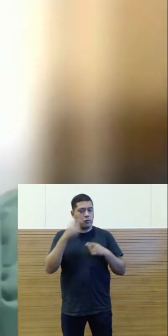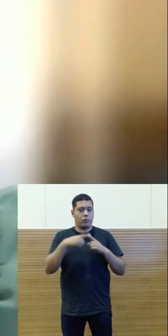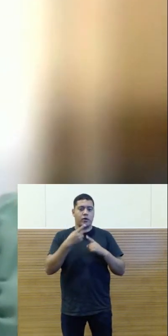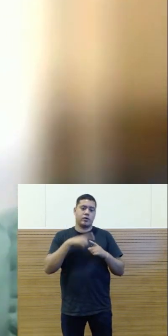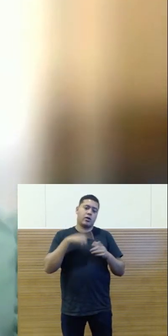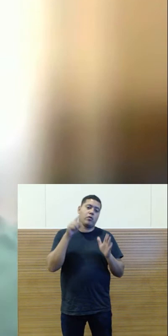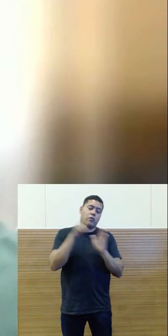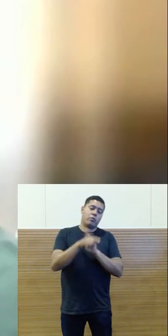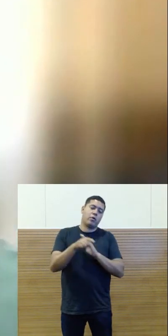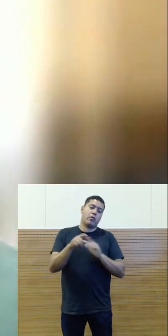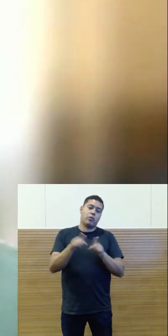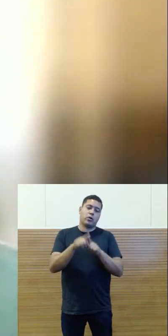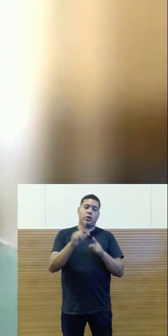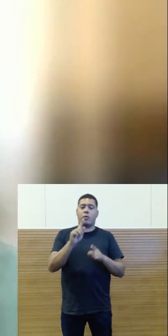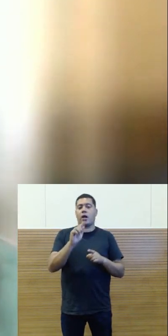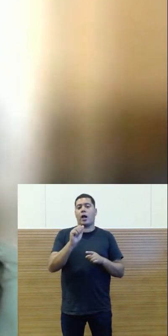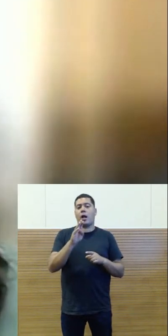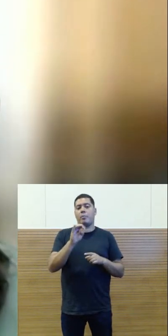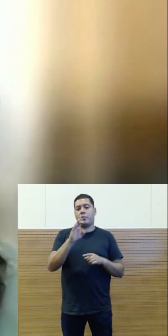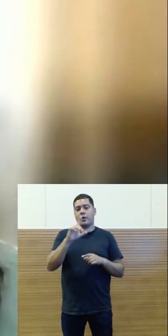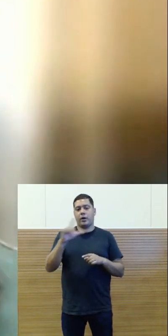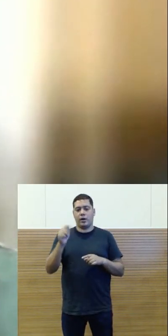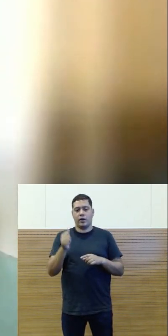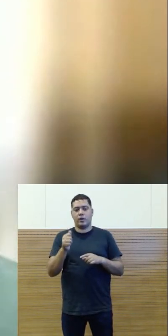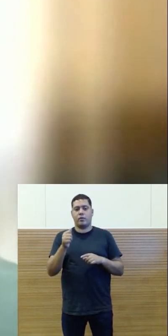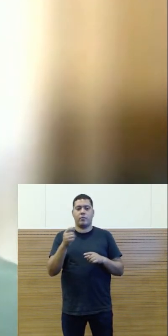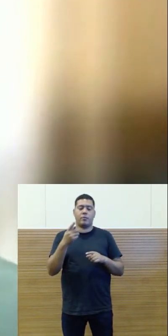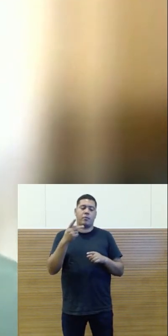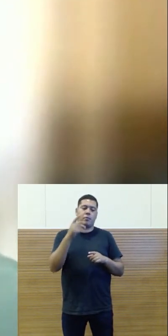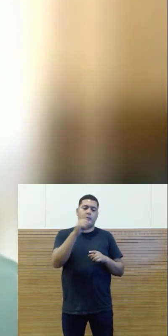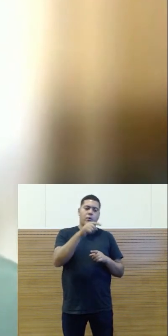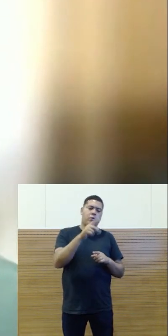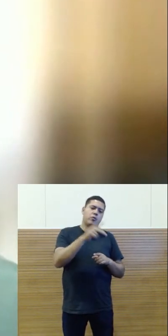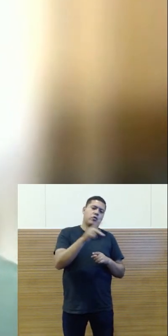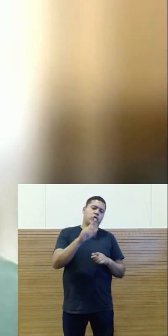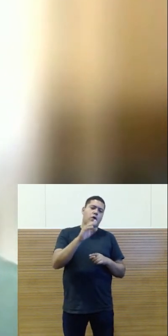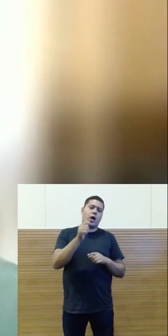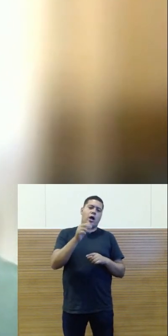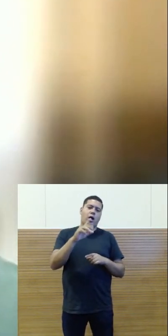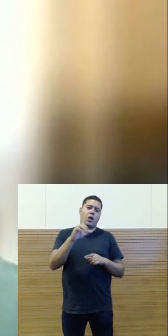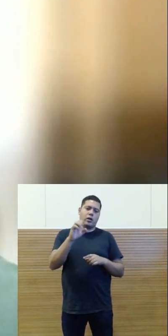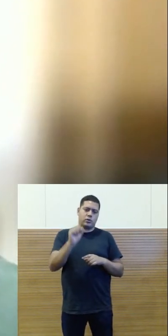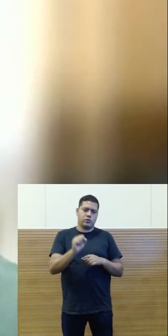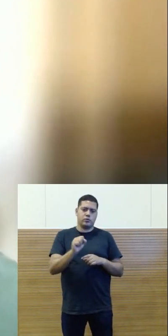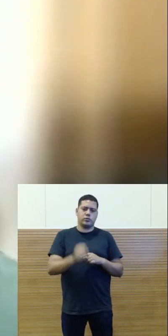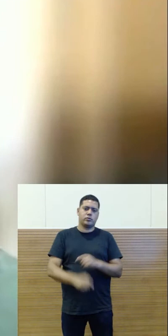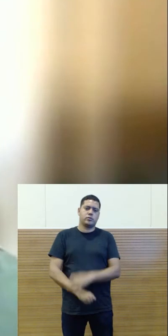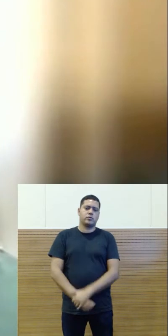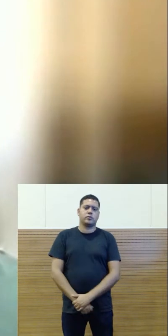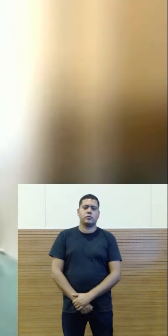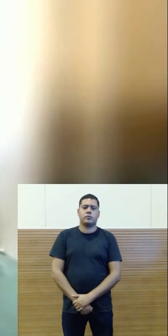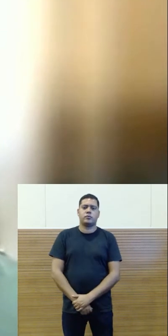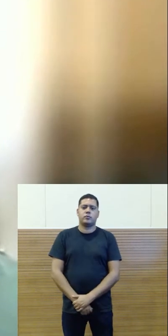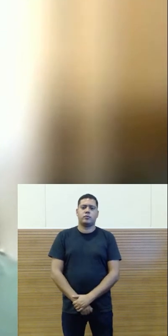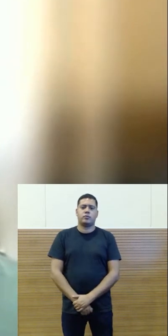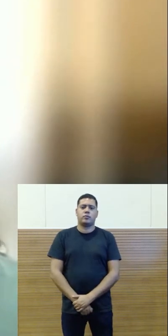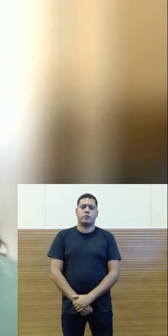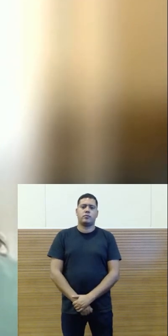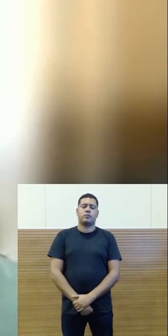bit, but there is a question from Gabriela, from Professor Carlos, to Professor Carlos. I